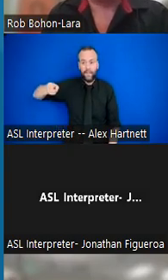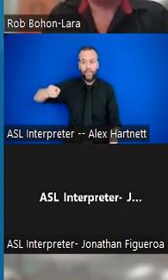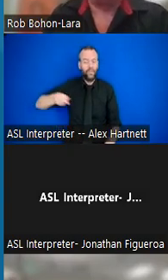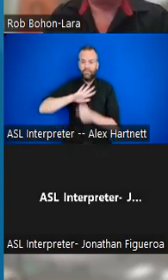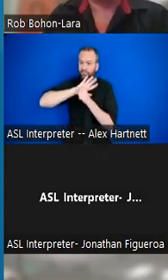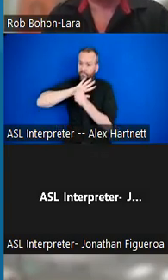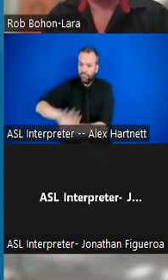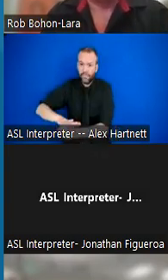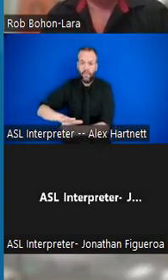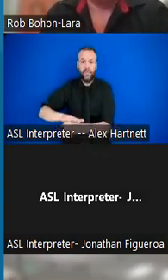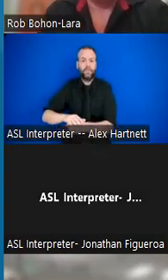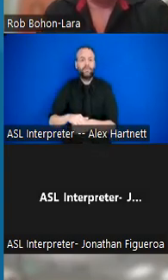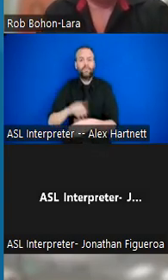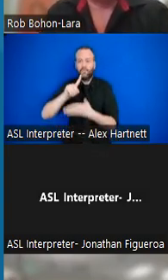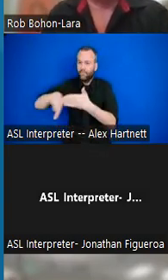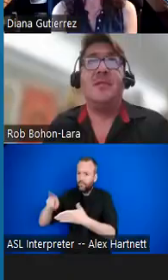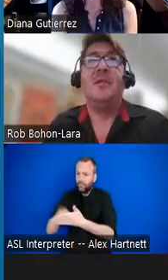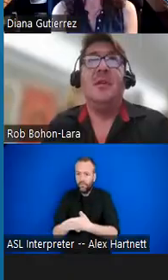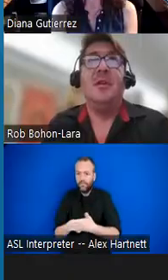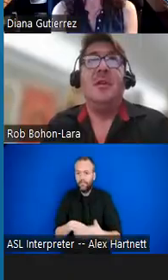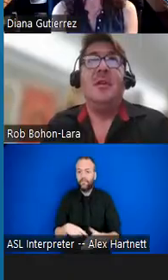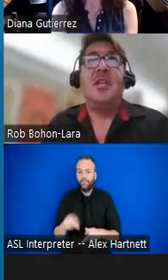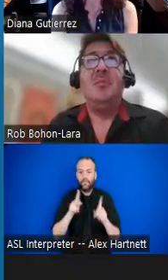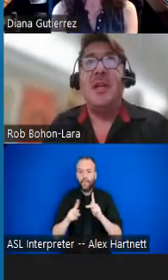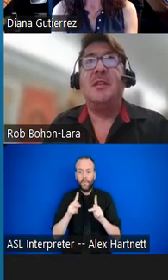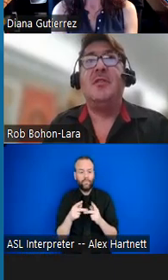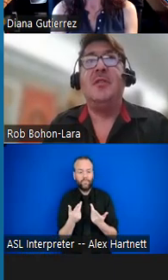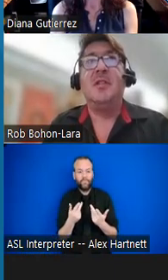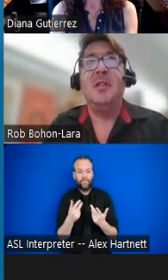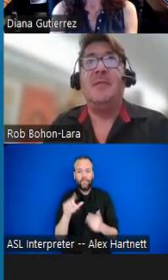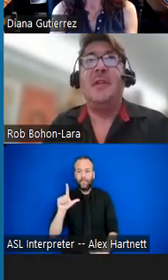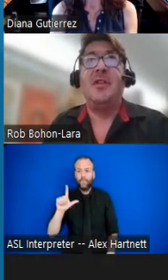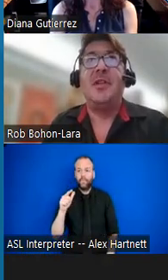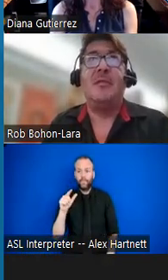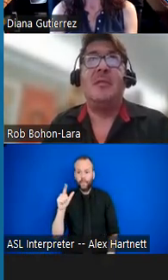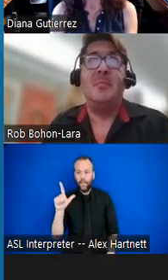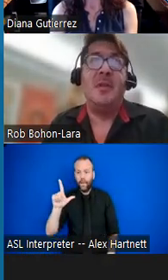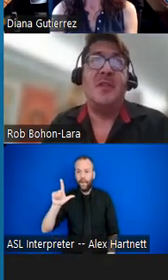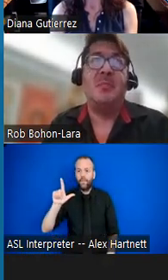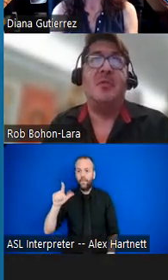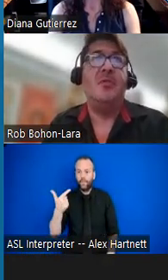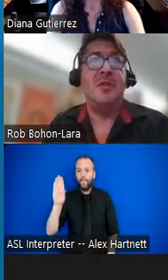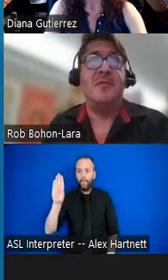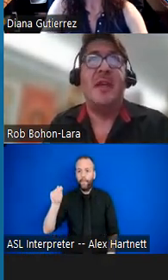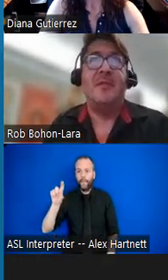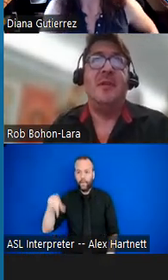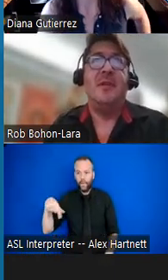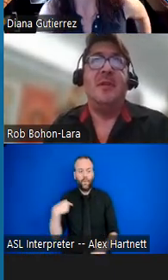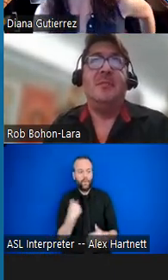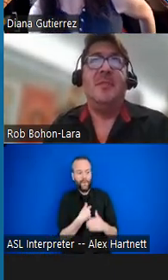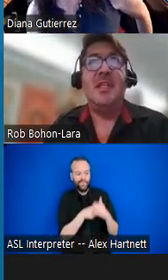themselves from their loved ones and even sometimes from themselves. The community had to learn to live in the shadows, to be invisible in order to